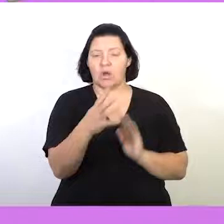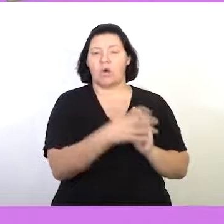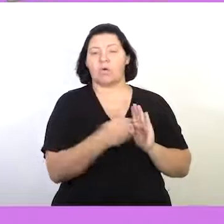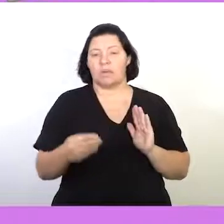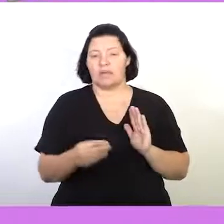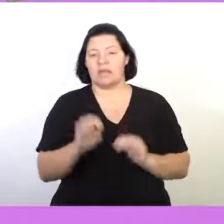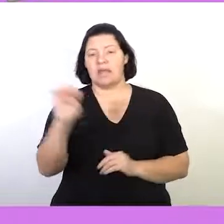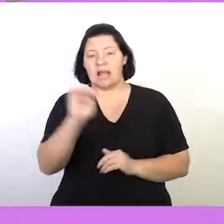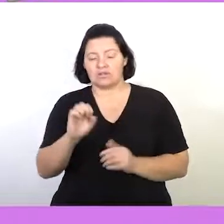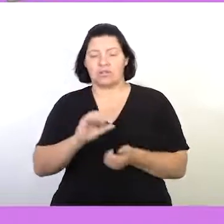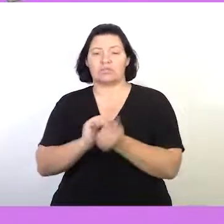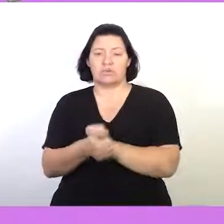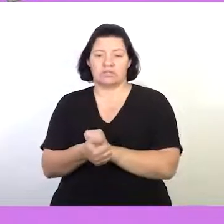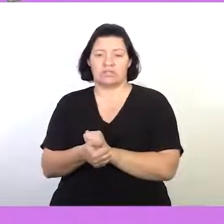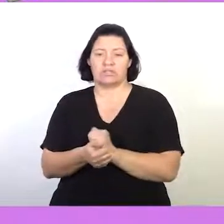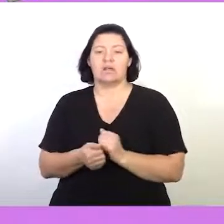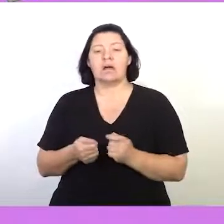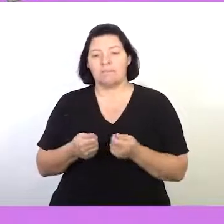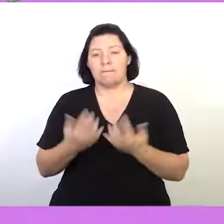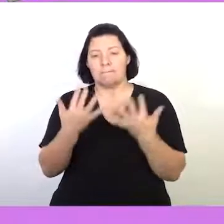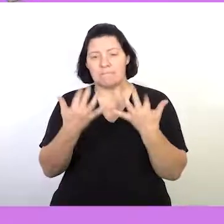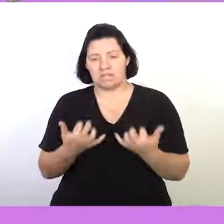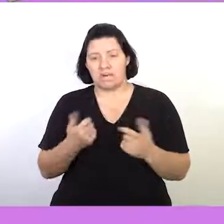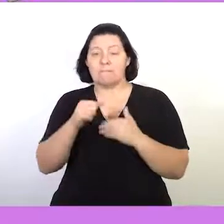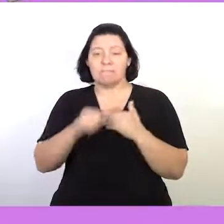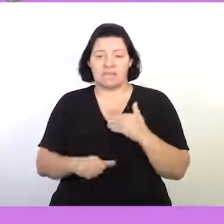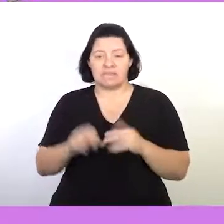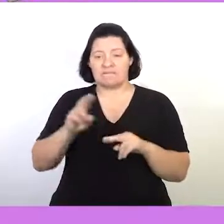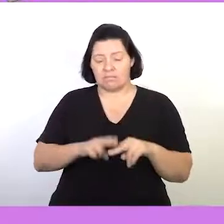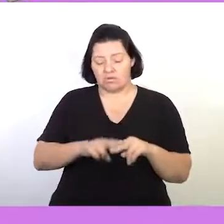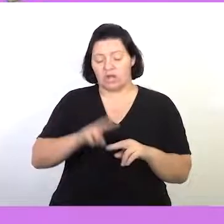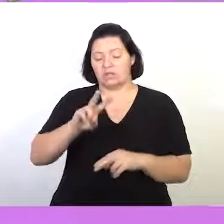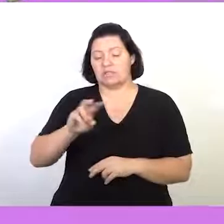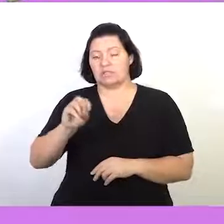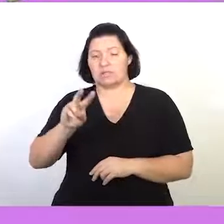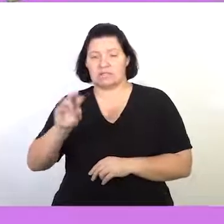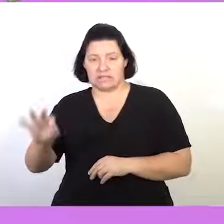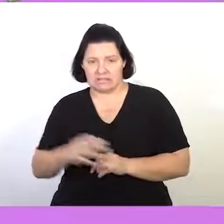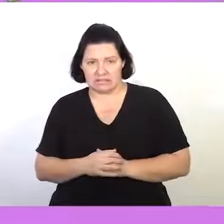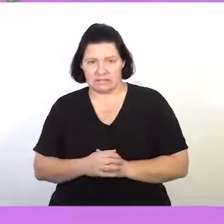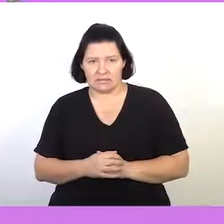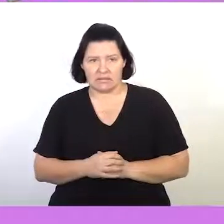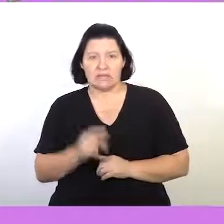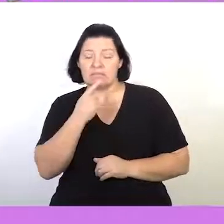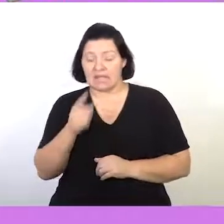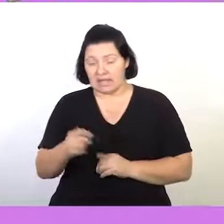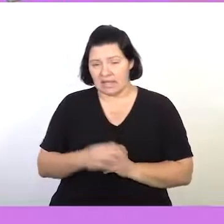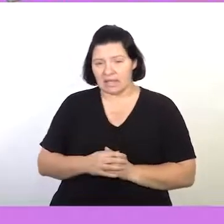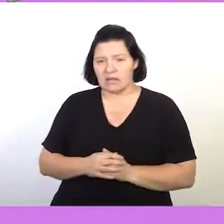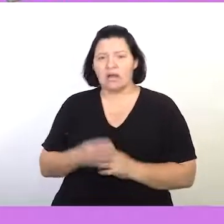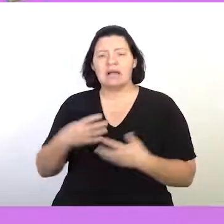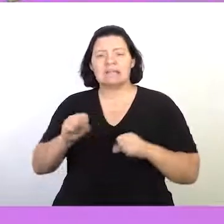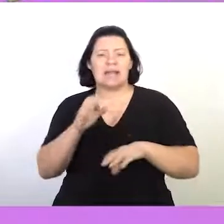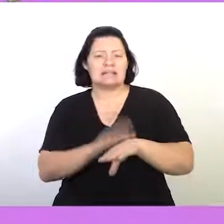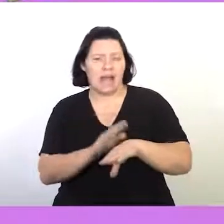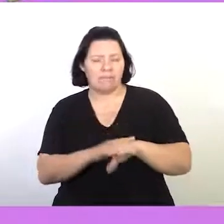copy of Elijah Sport Shop's budget for the month of February 2023. Now there's a little note for you. I said, take